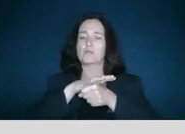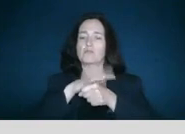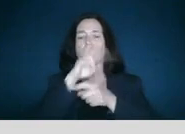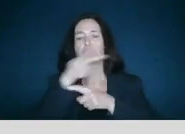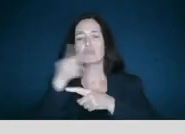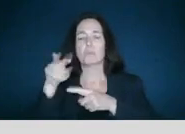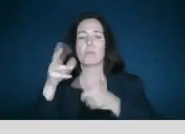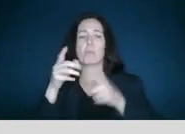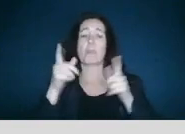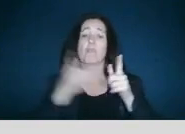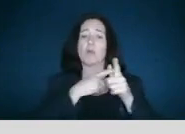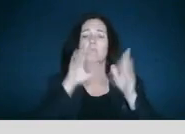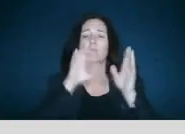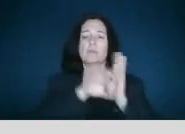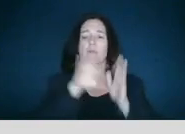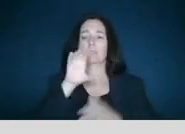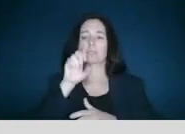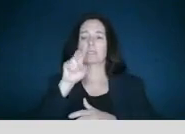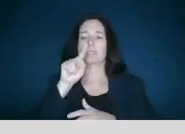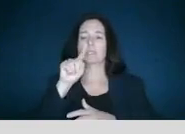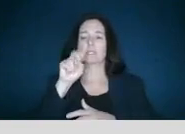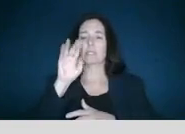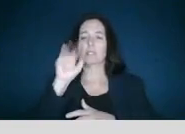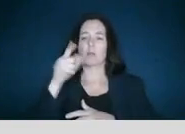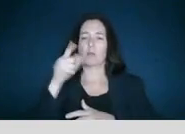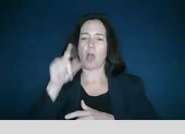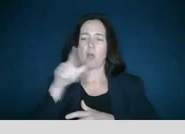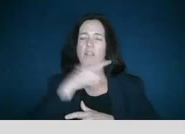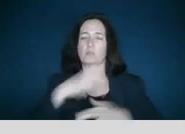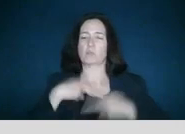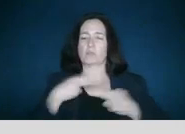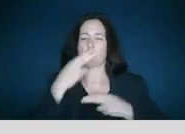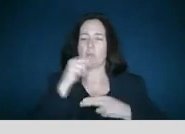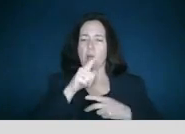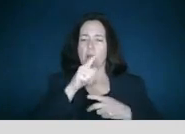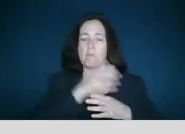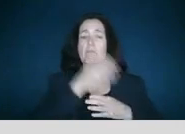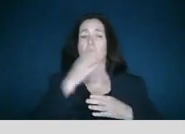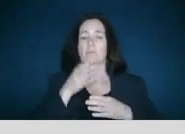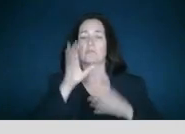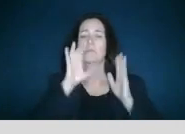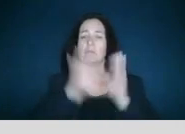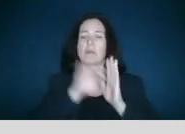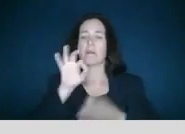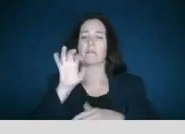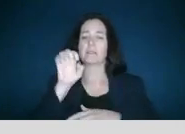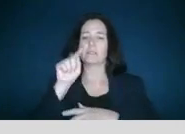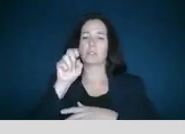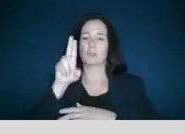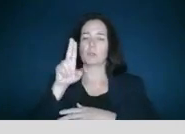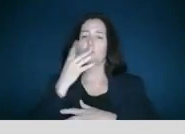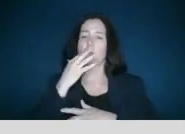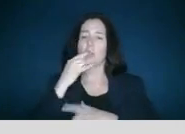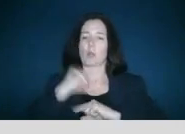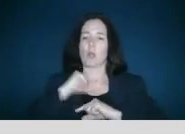a photo of Centennial Hall, one of our residence halls. The next one is a photograph of the ETSU Color Guard performing